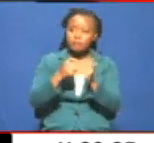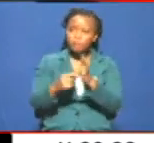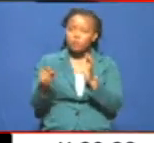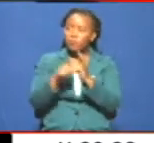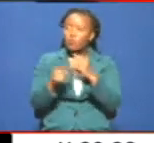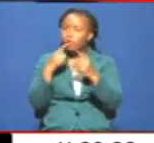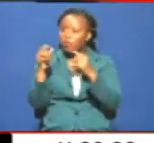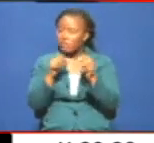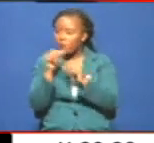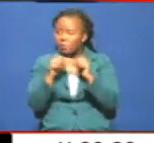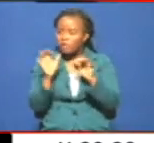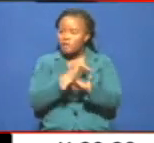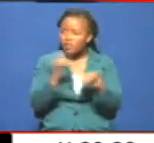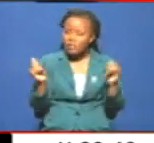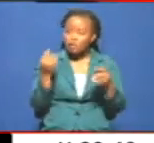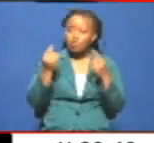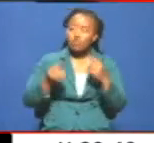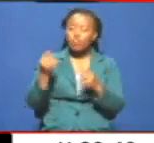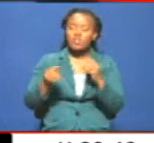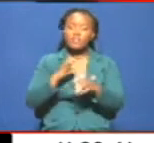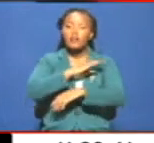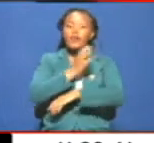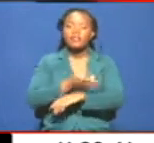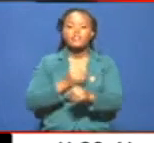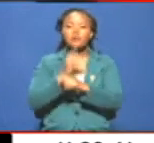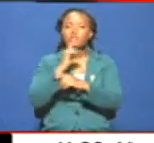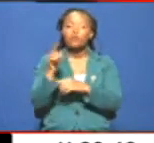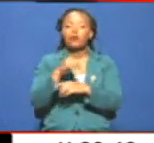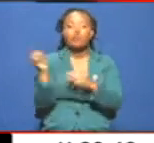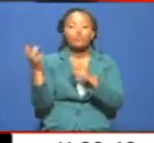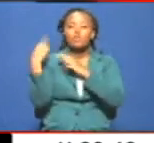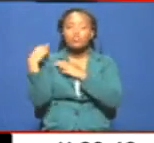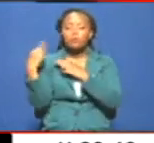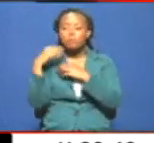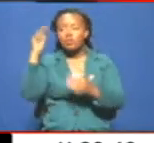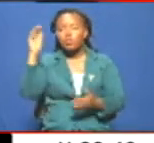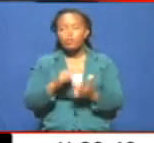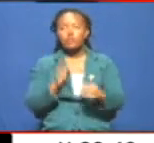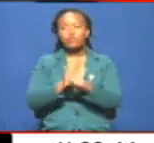cooking energy, and be sure to play your part in reducing the carbon footprint and generally save our planet.